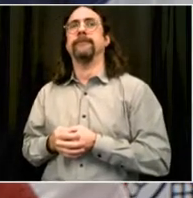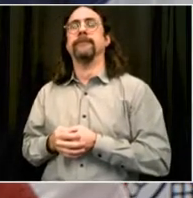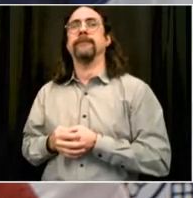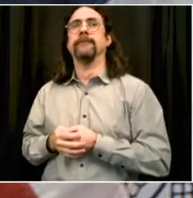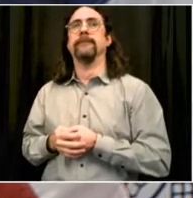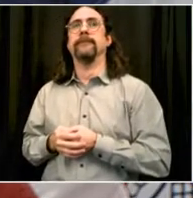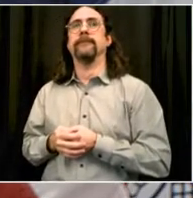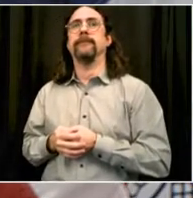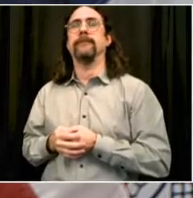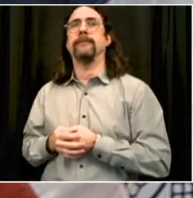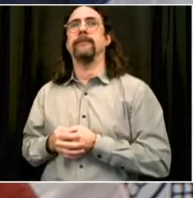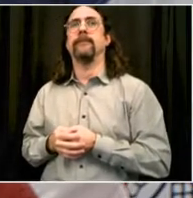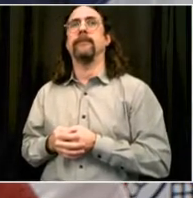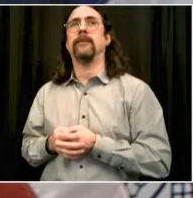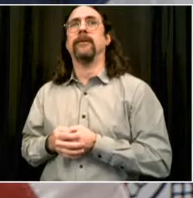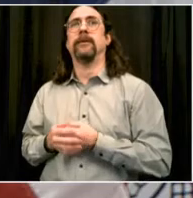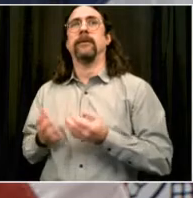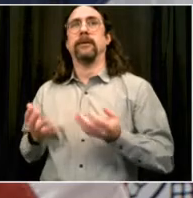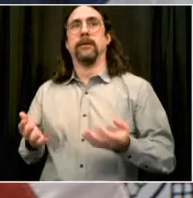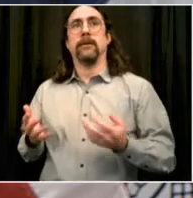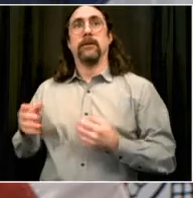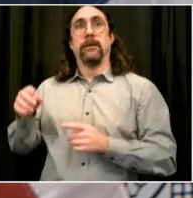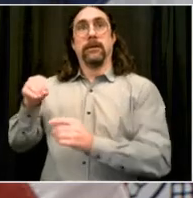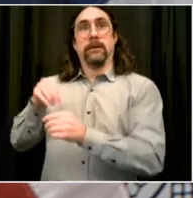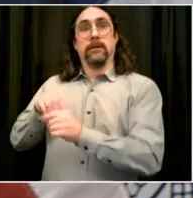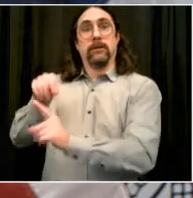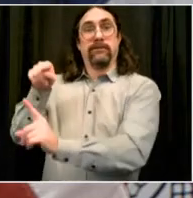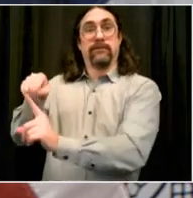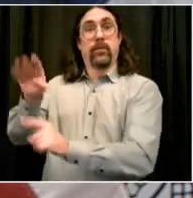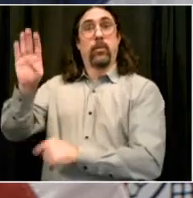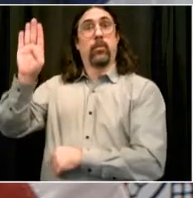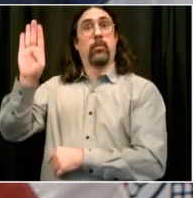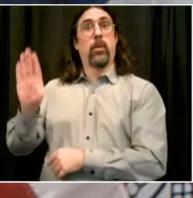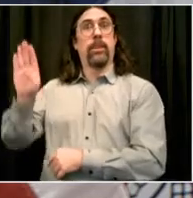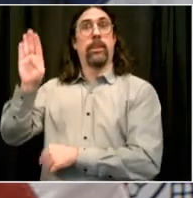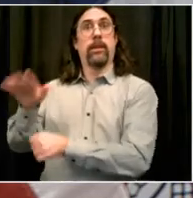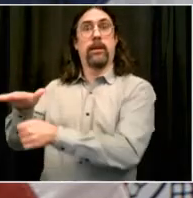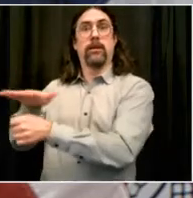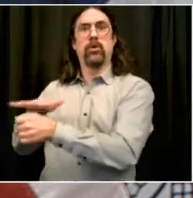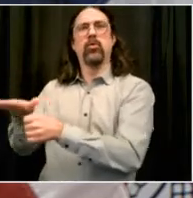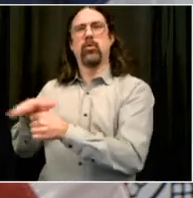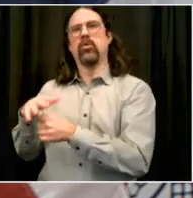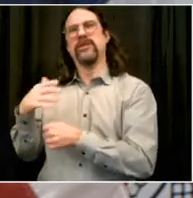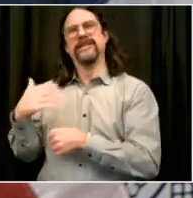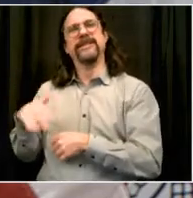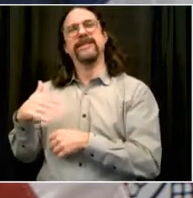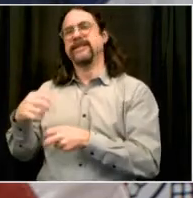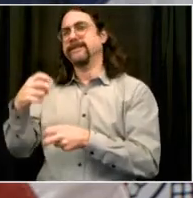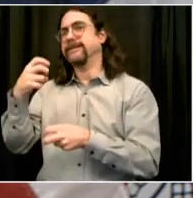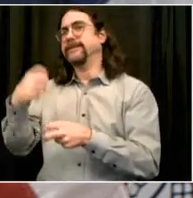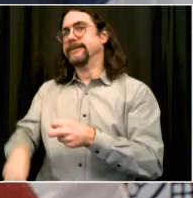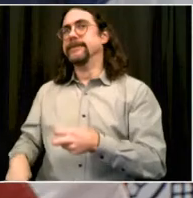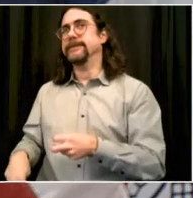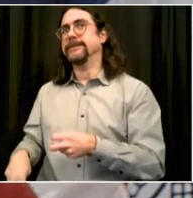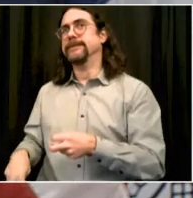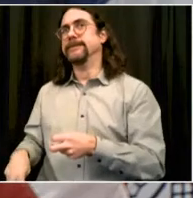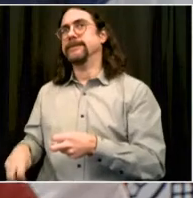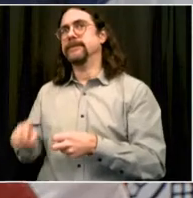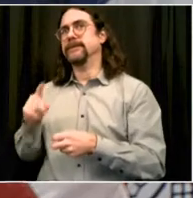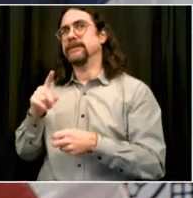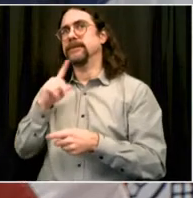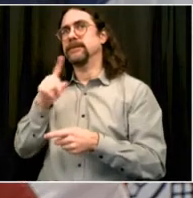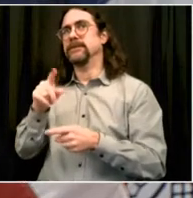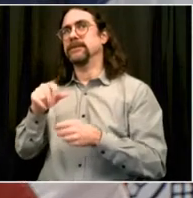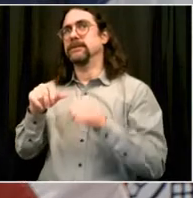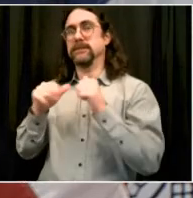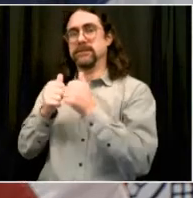ago. The Satmar community really led the way in terms of testing, which is what we needed to see a lot more of across Brooklyn and Queens,